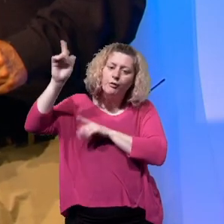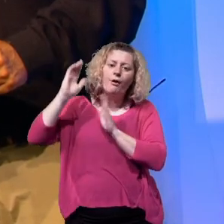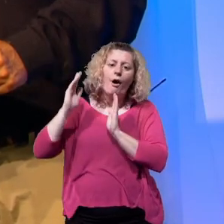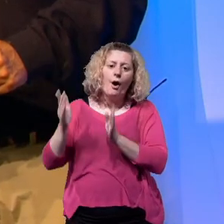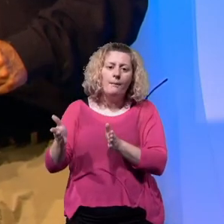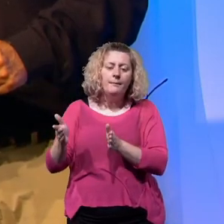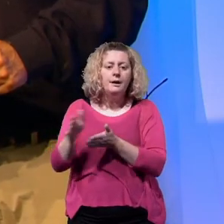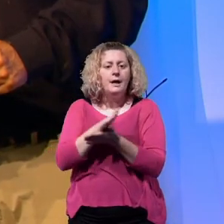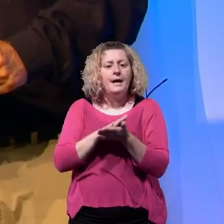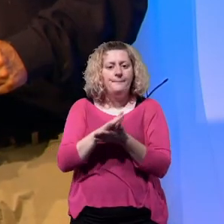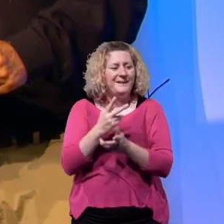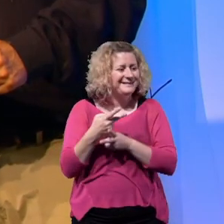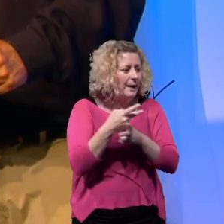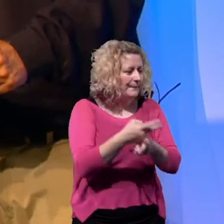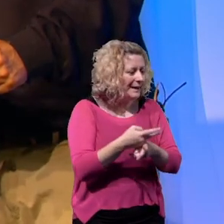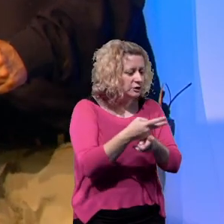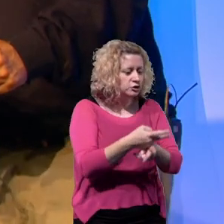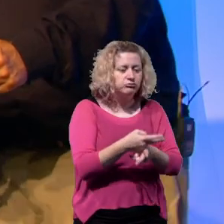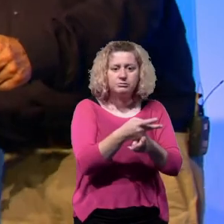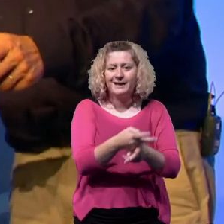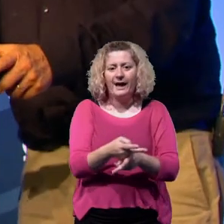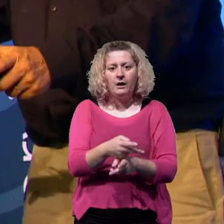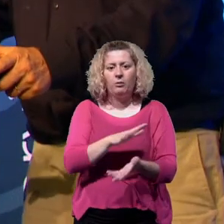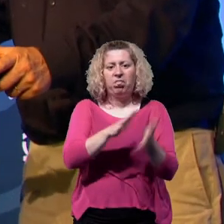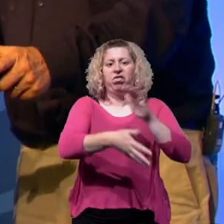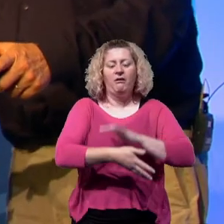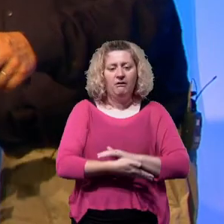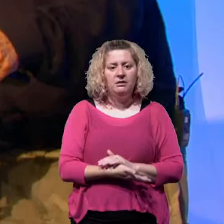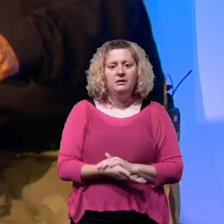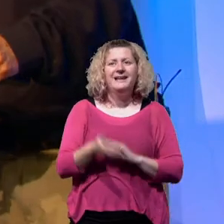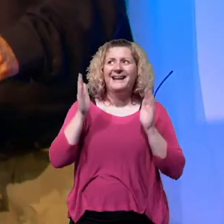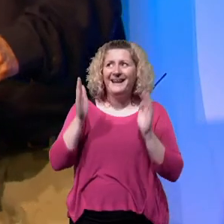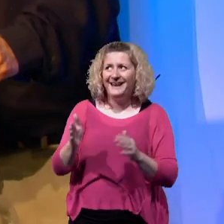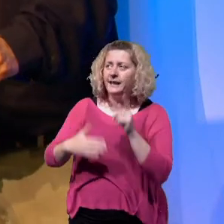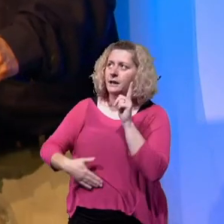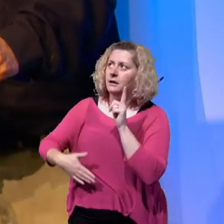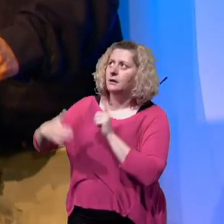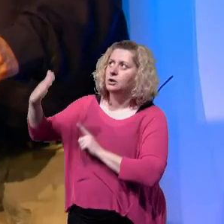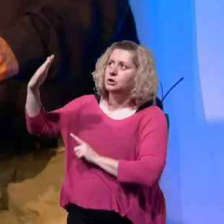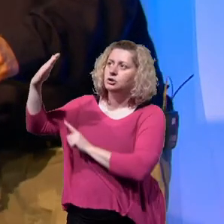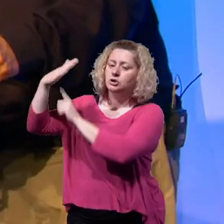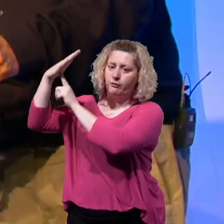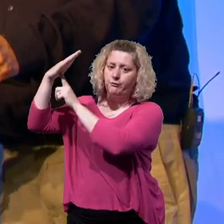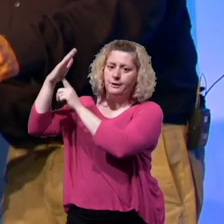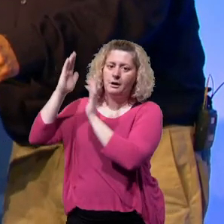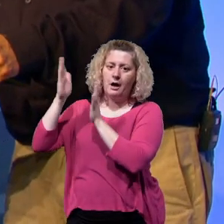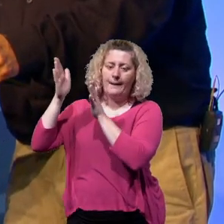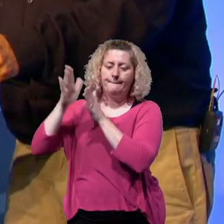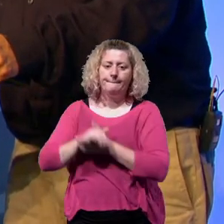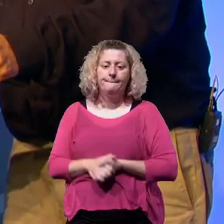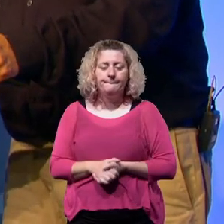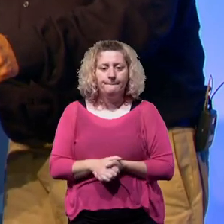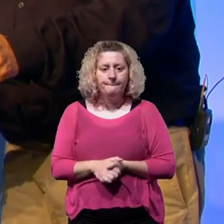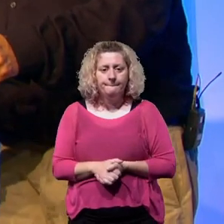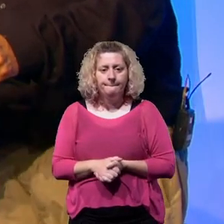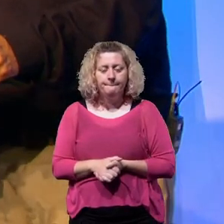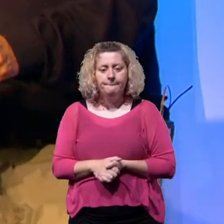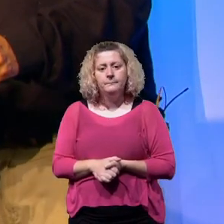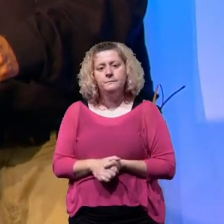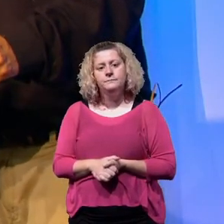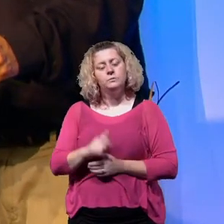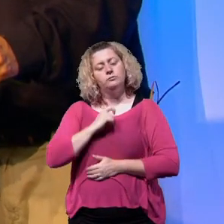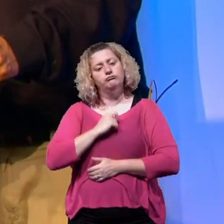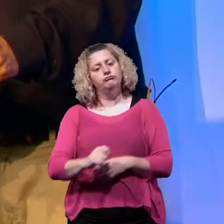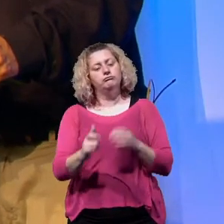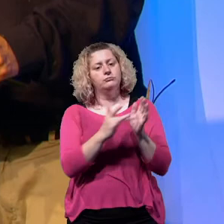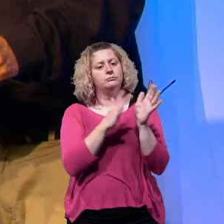care of others, it'll be a disaster. Let's have a look and see that. Mark 4, 35 to 41. So this is the identity of Jesus.